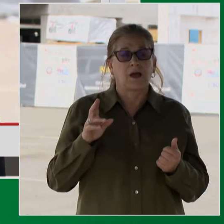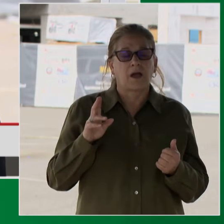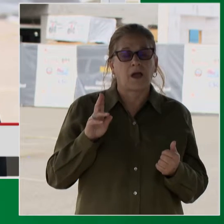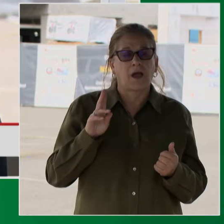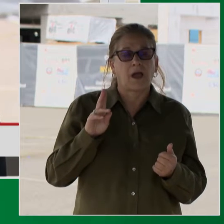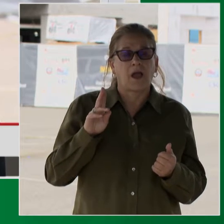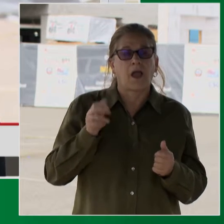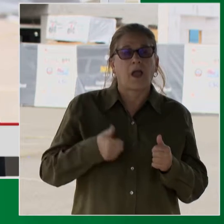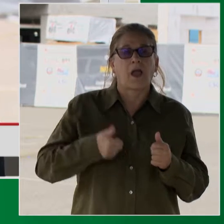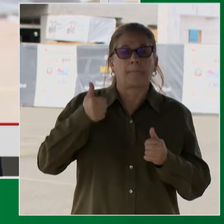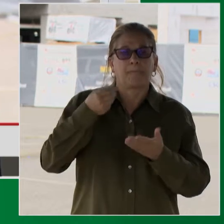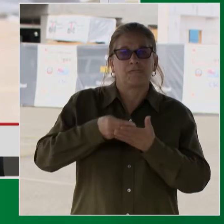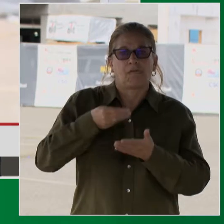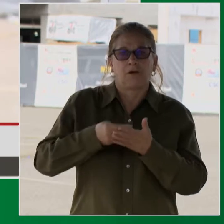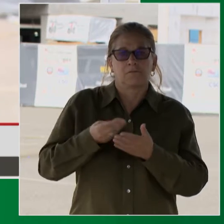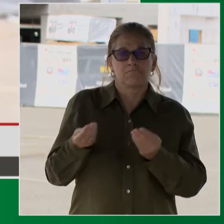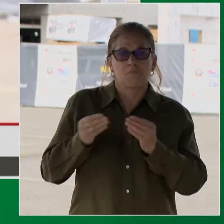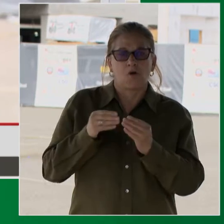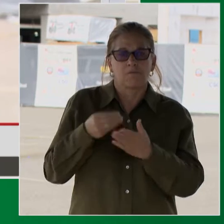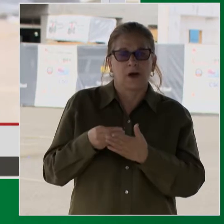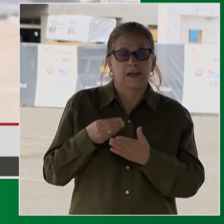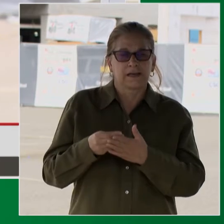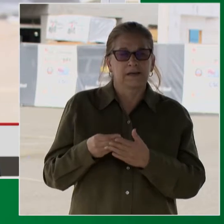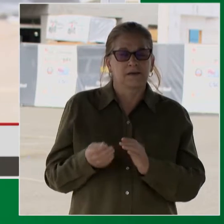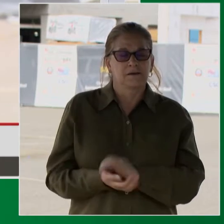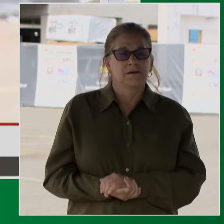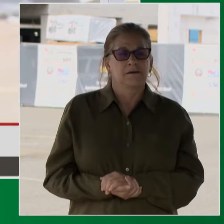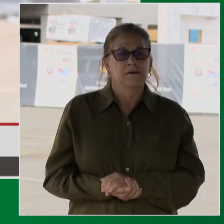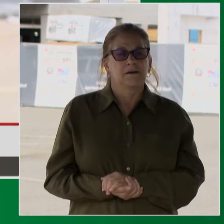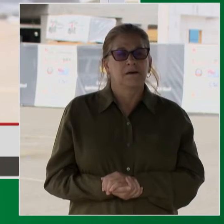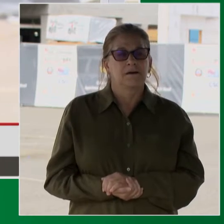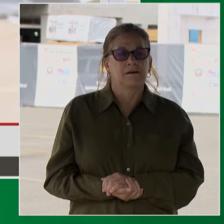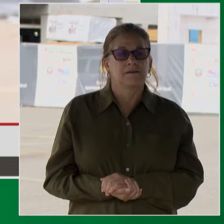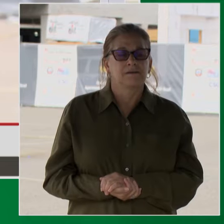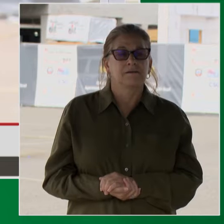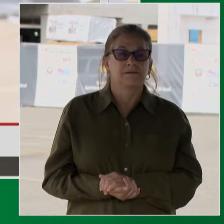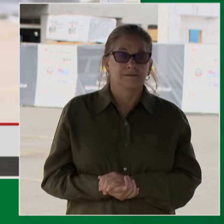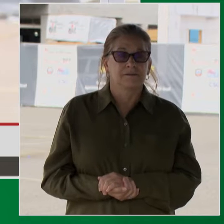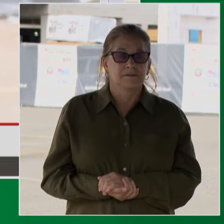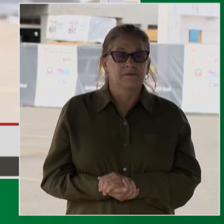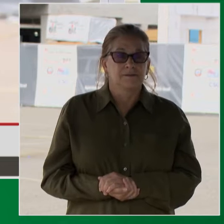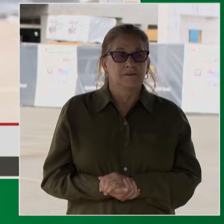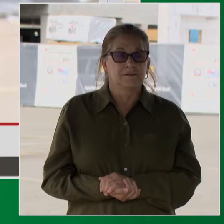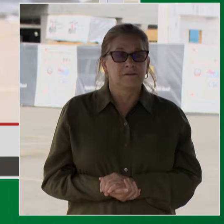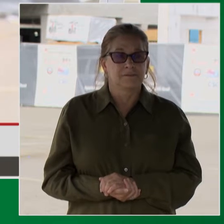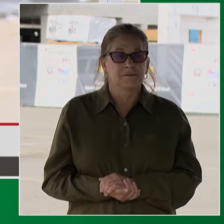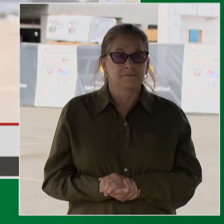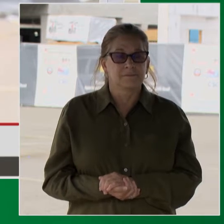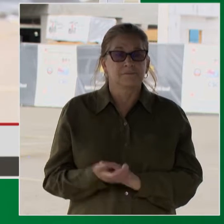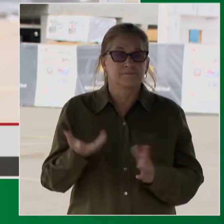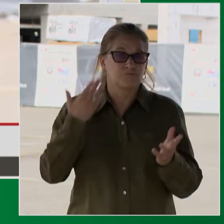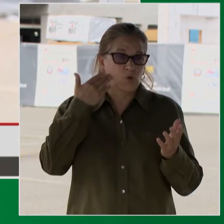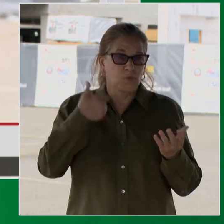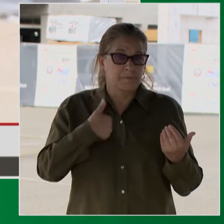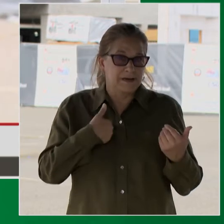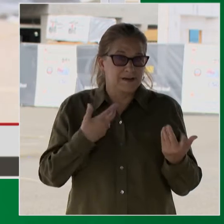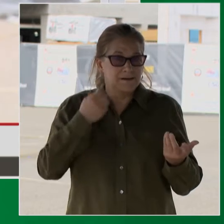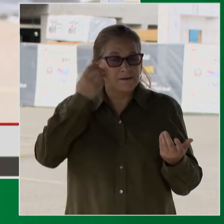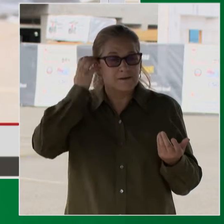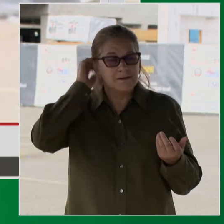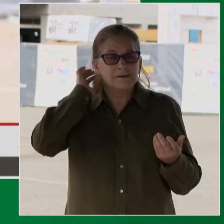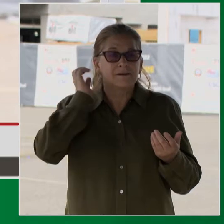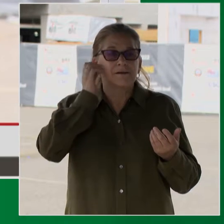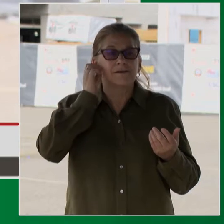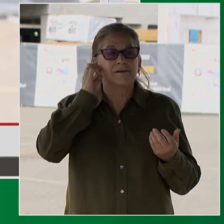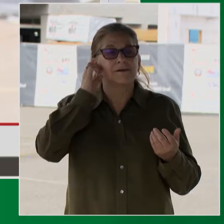that. But I think the point, really, what upflum means, for those who don't know, means we're creating additional density